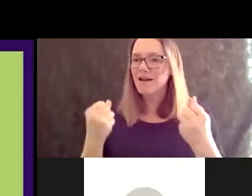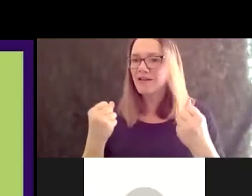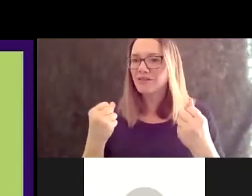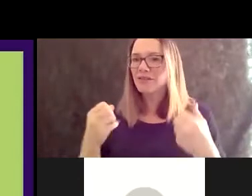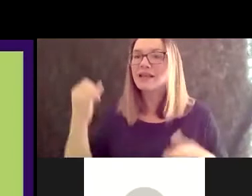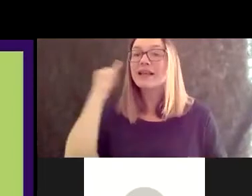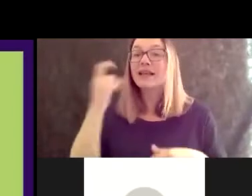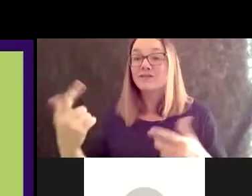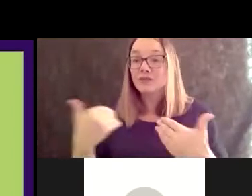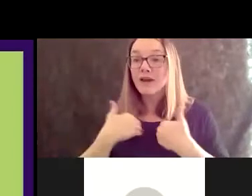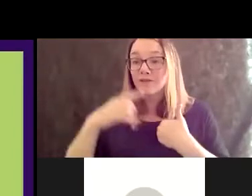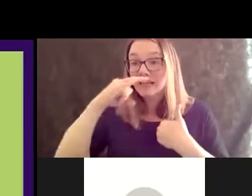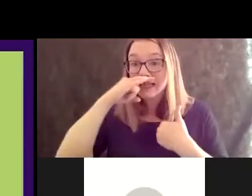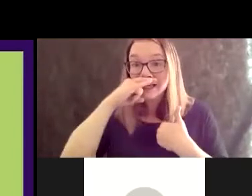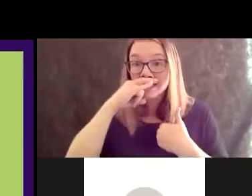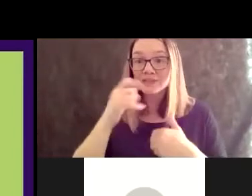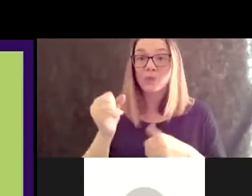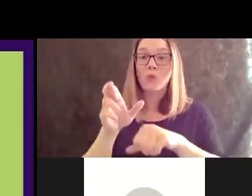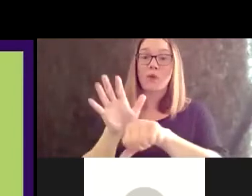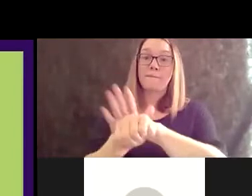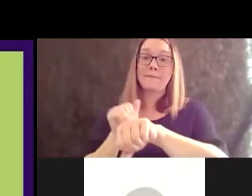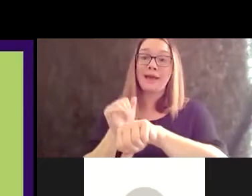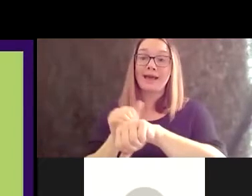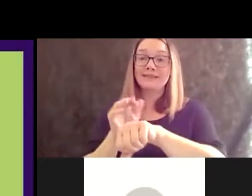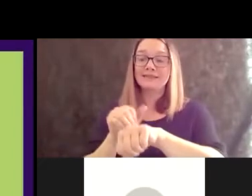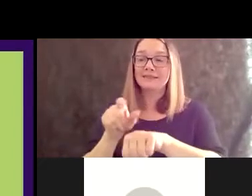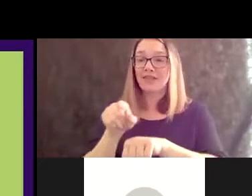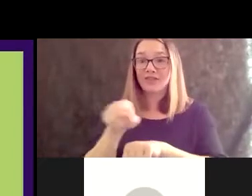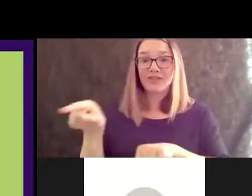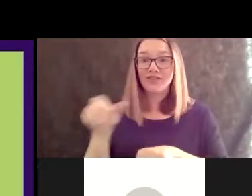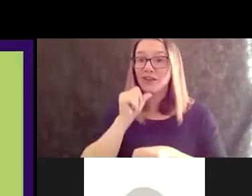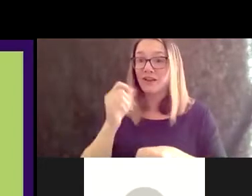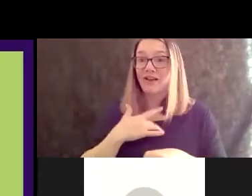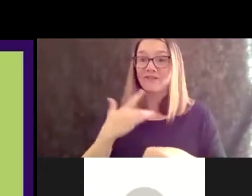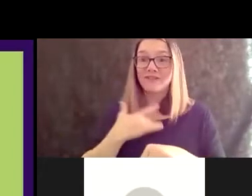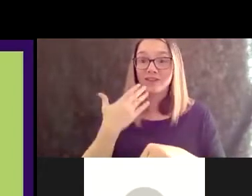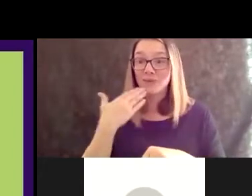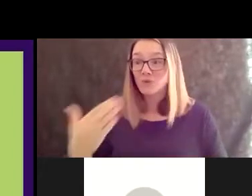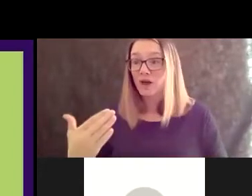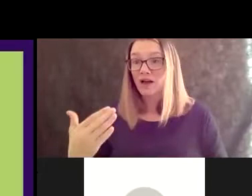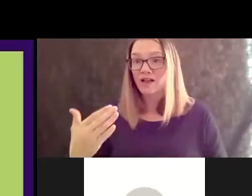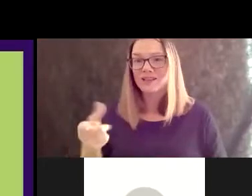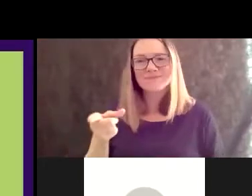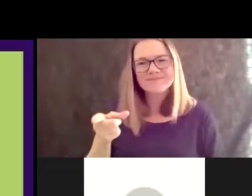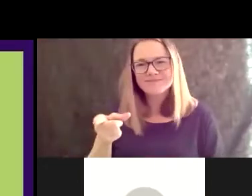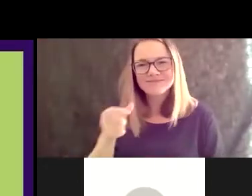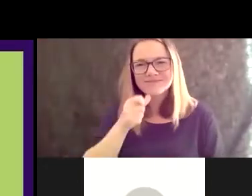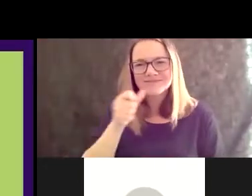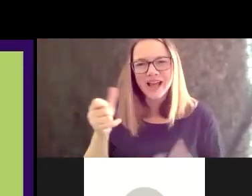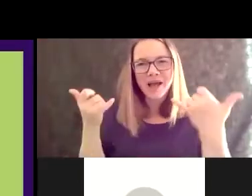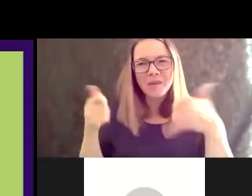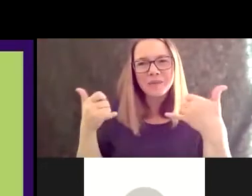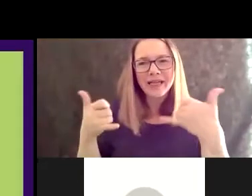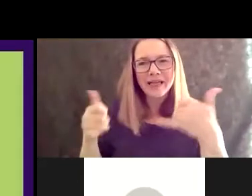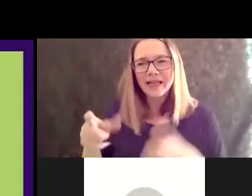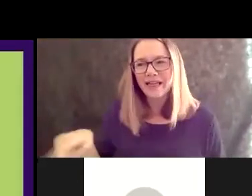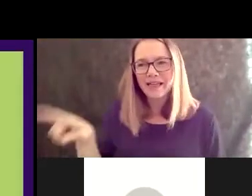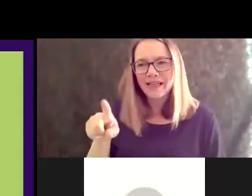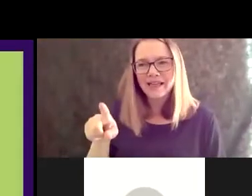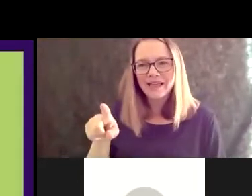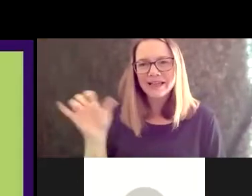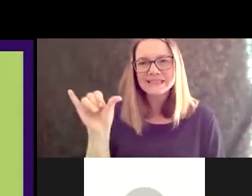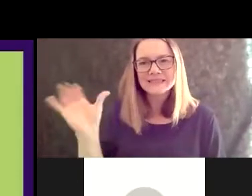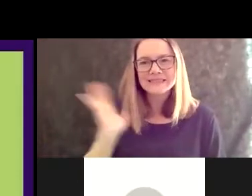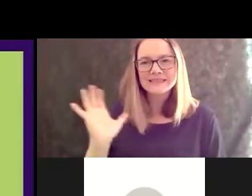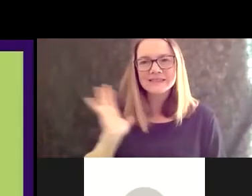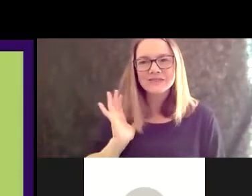have children or if you have a pet and they're not feeling well, you'll know because they're not as playful as they normally are. And the same goes